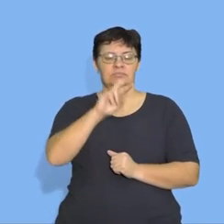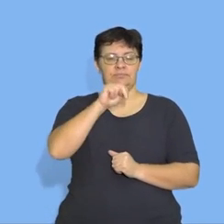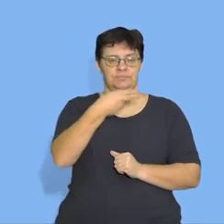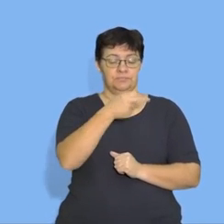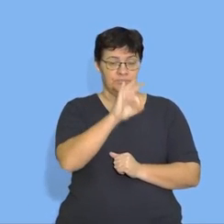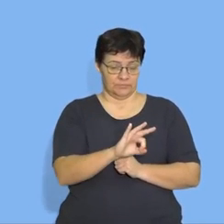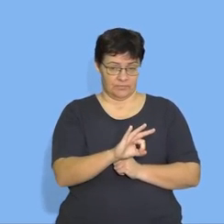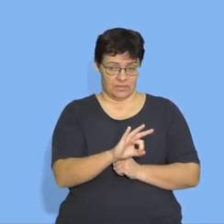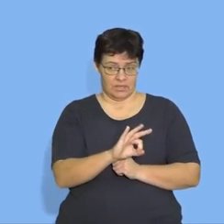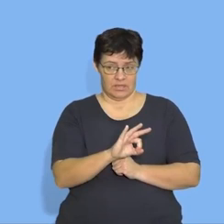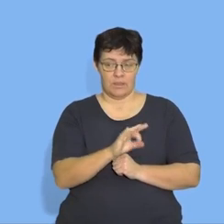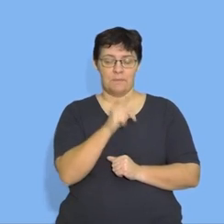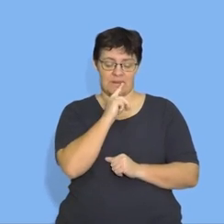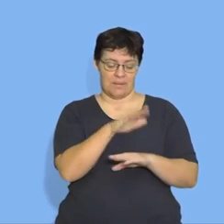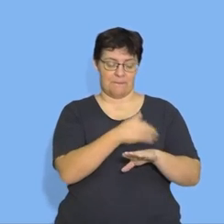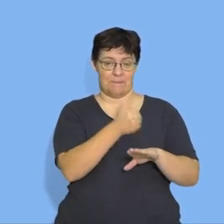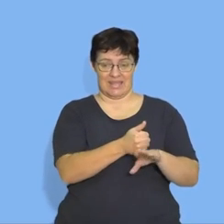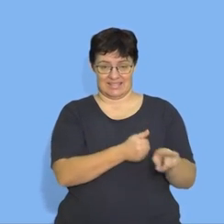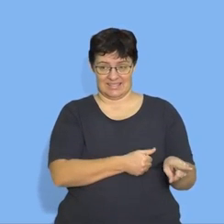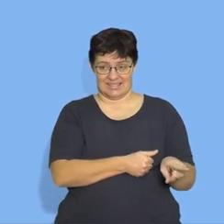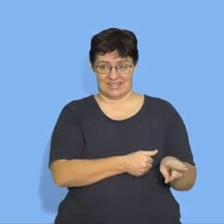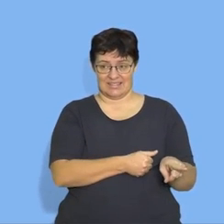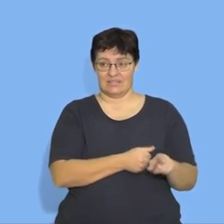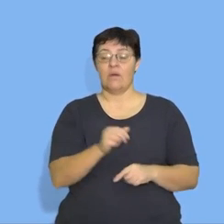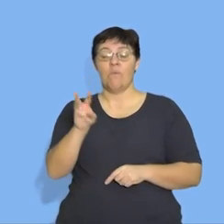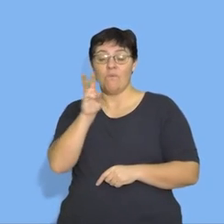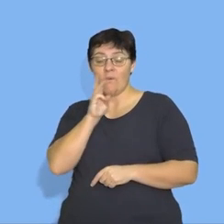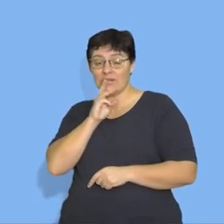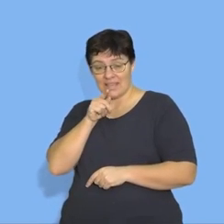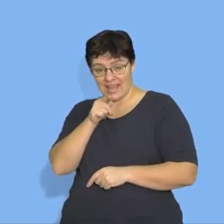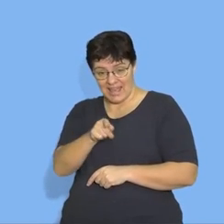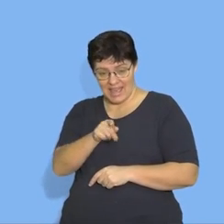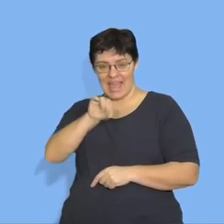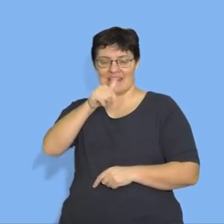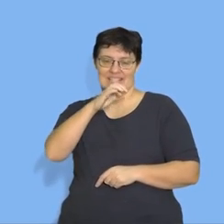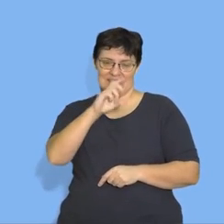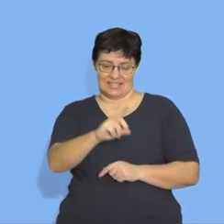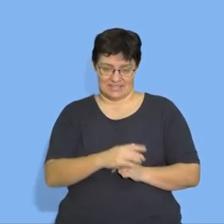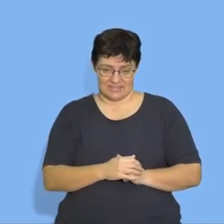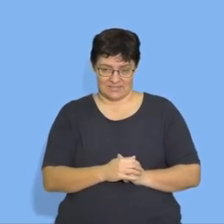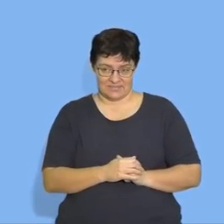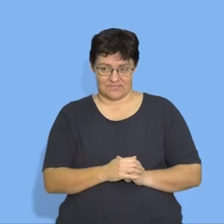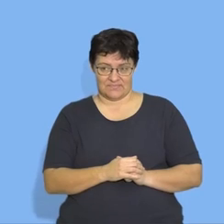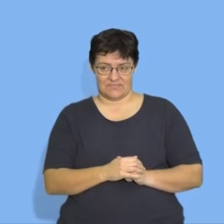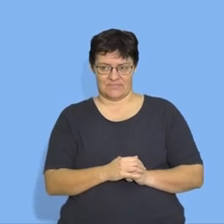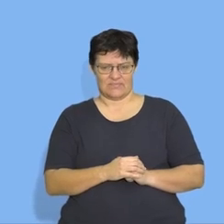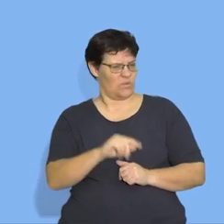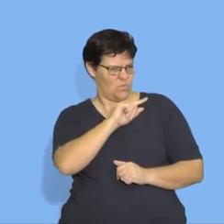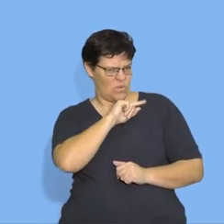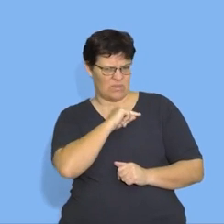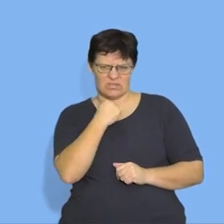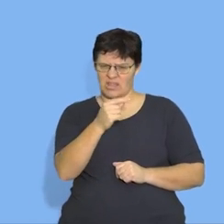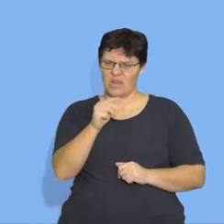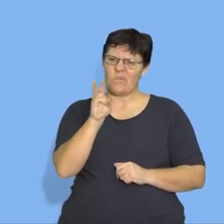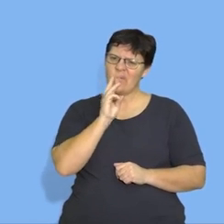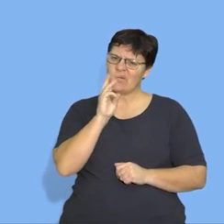role of the base, and in this case, water is the acid, right? Why are we saying water